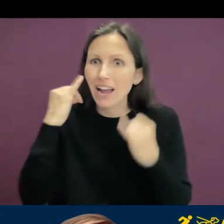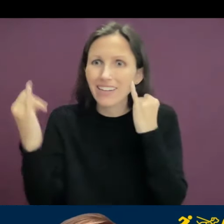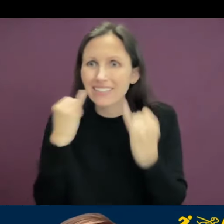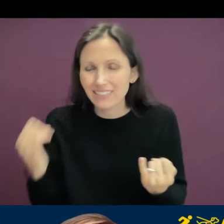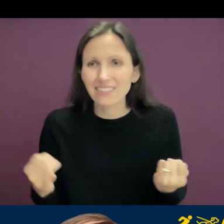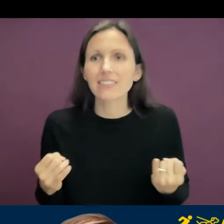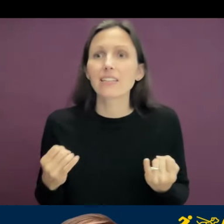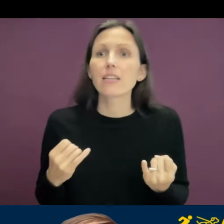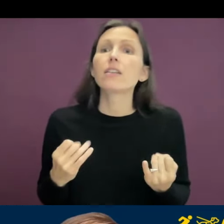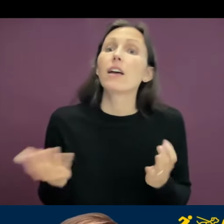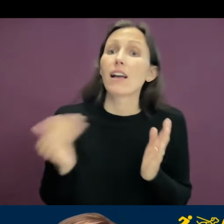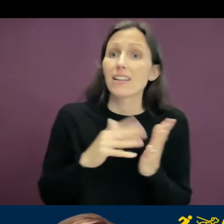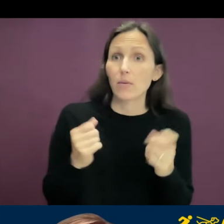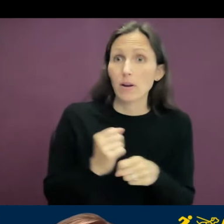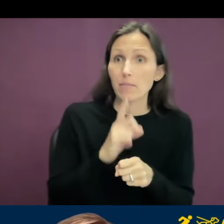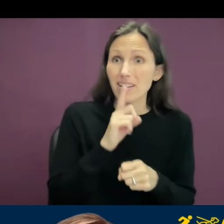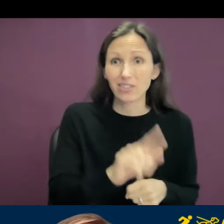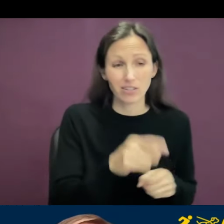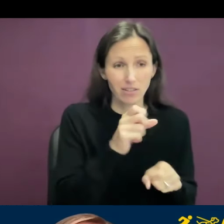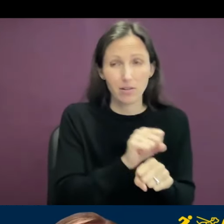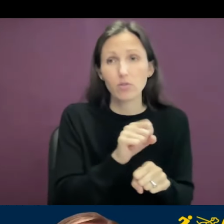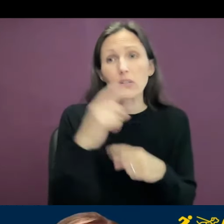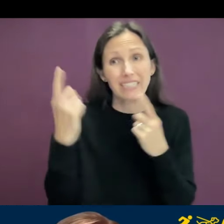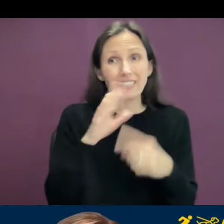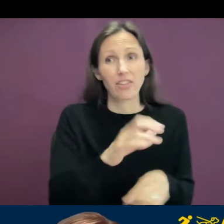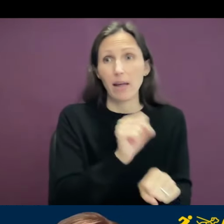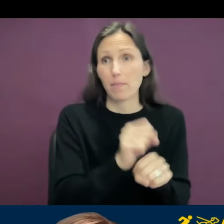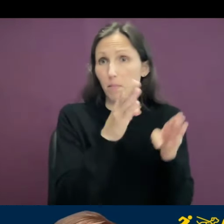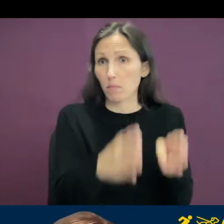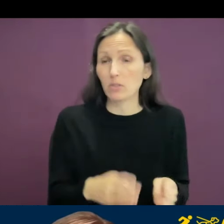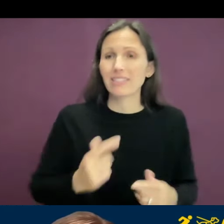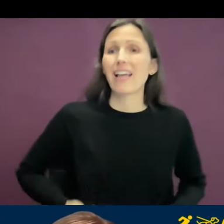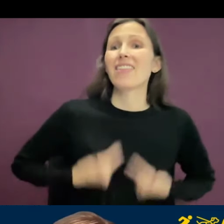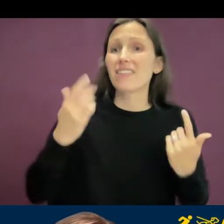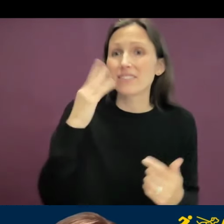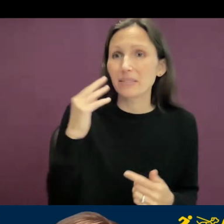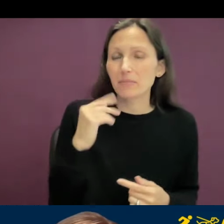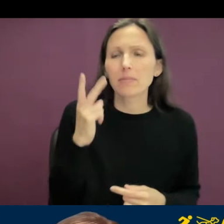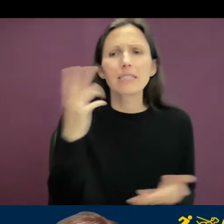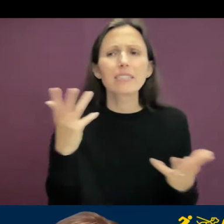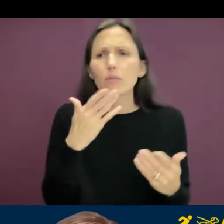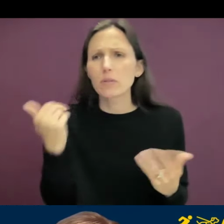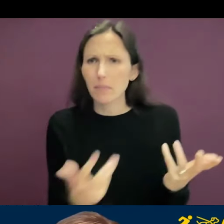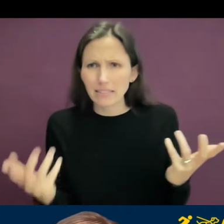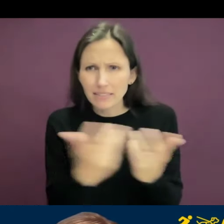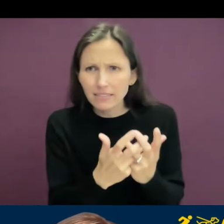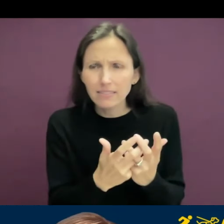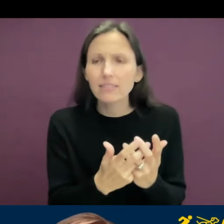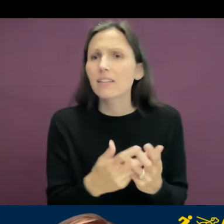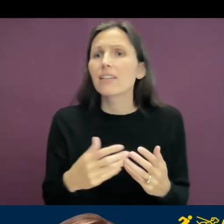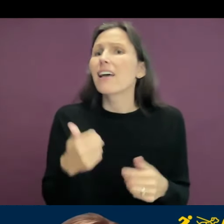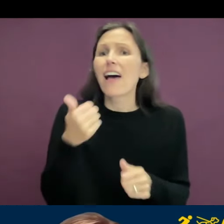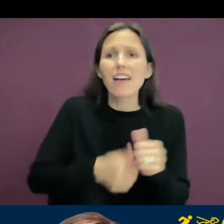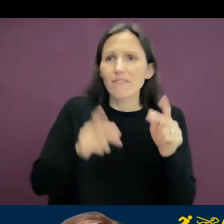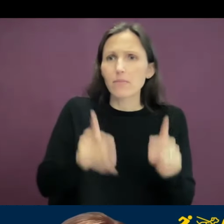sure we're considering the employee's lived experience and seeing what best fits them, because accommodations are not a cookie cutter process, nor